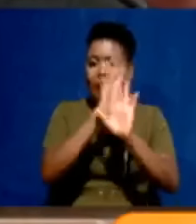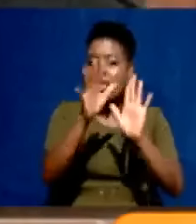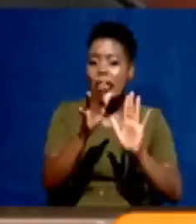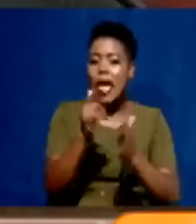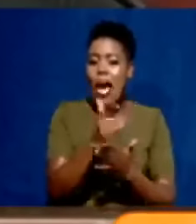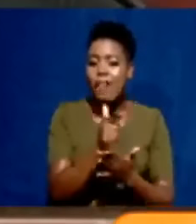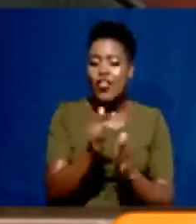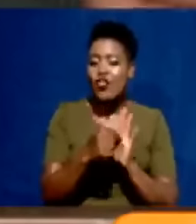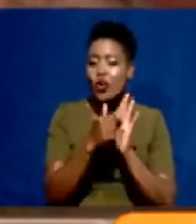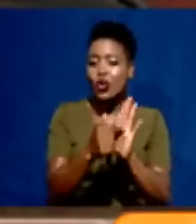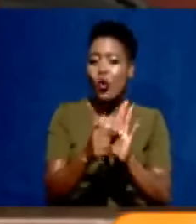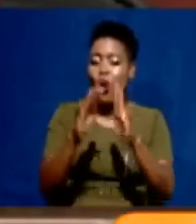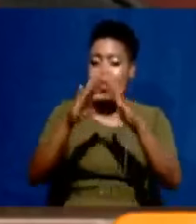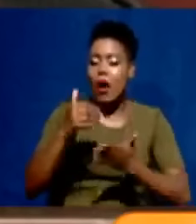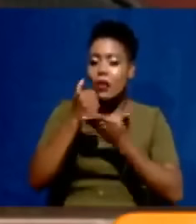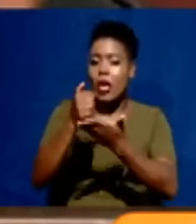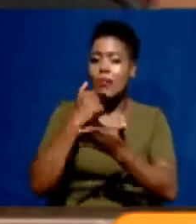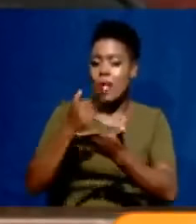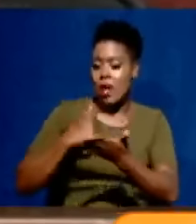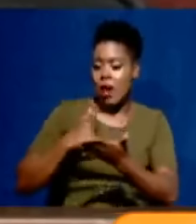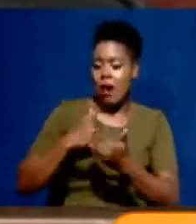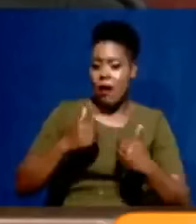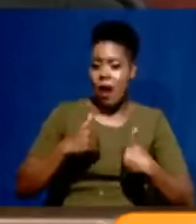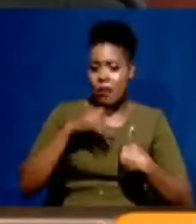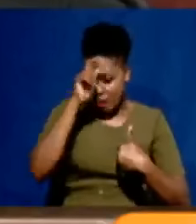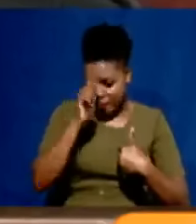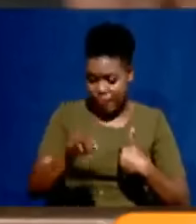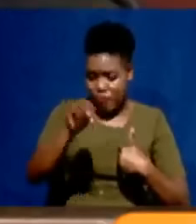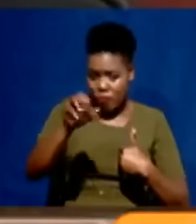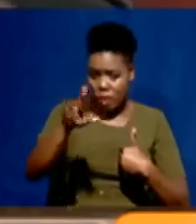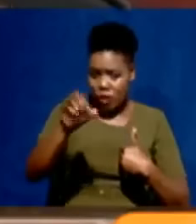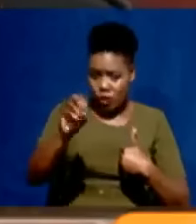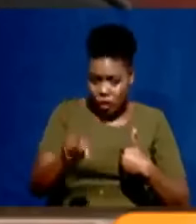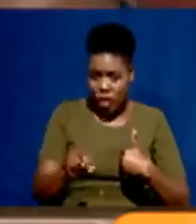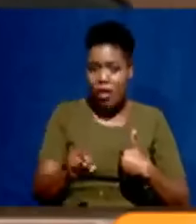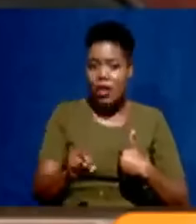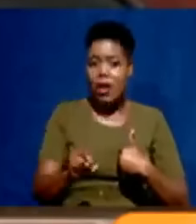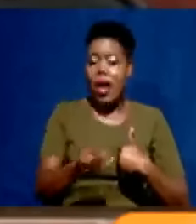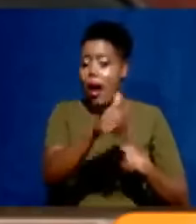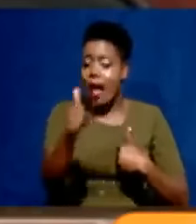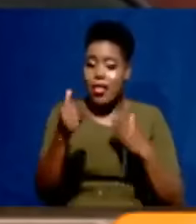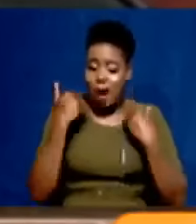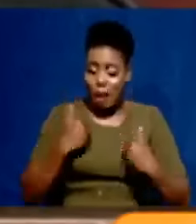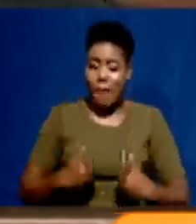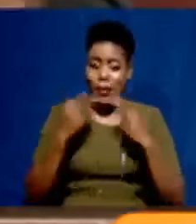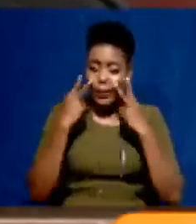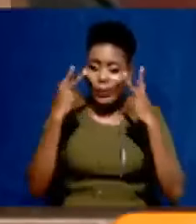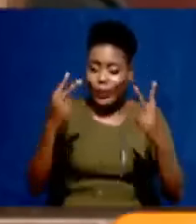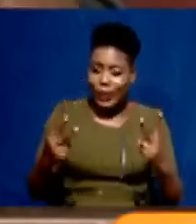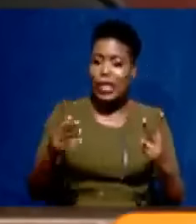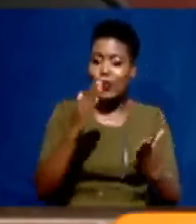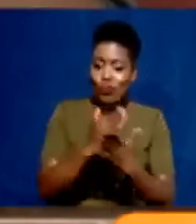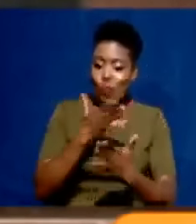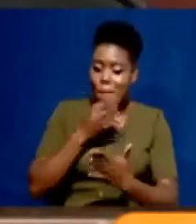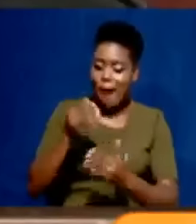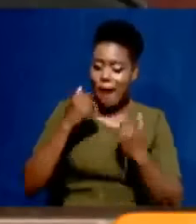left. The house help says he wore a maroon cap. Jenny's at Roadhouse, he wore a maroon cap. You go to Chelagat, he had a maroon